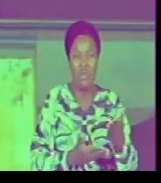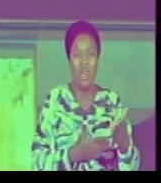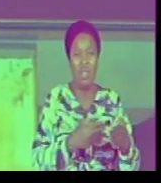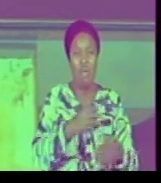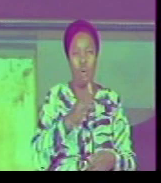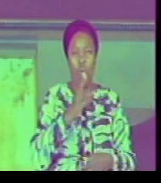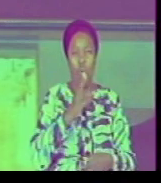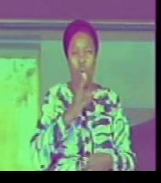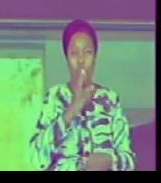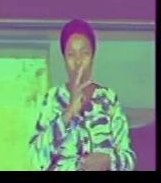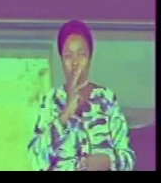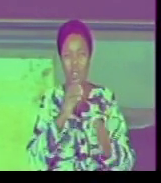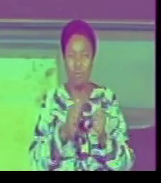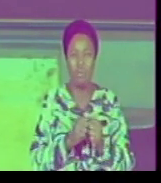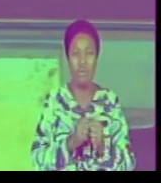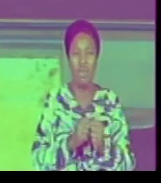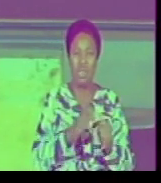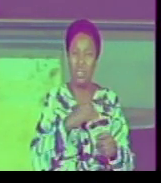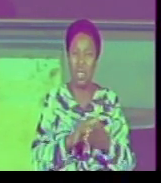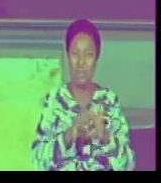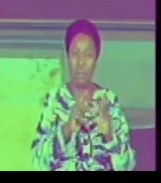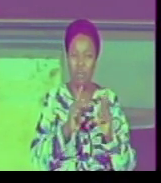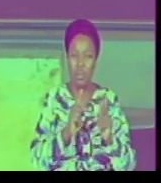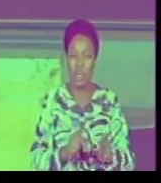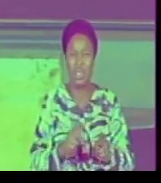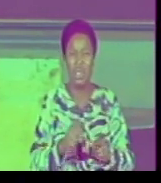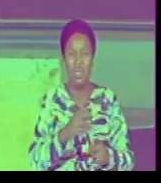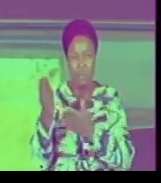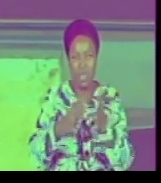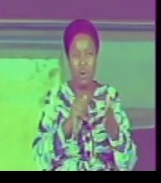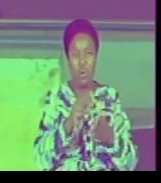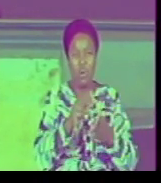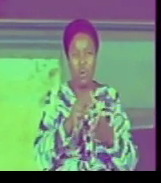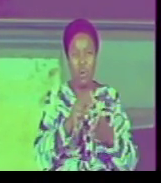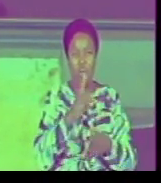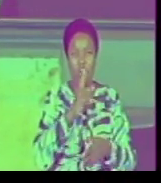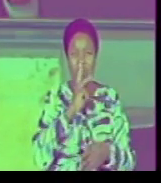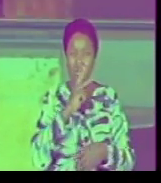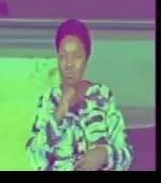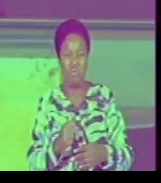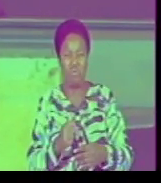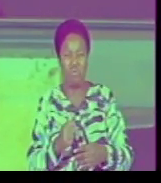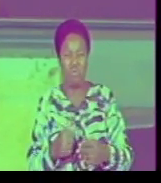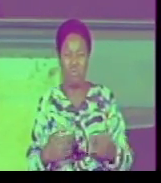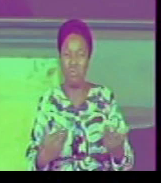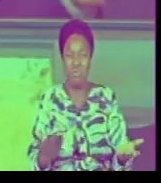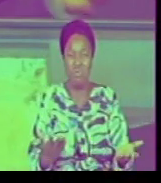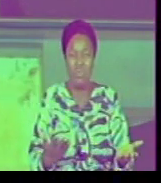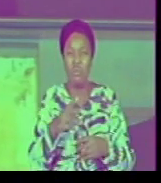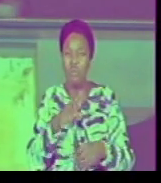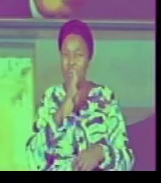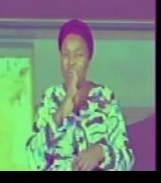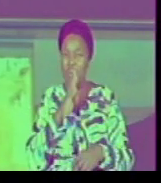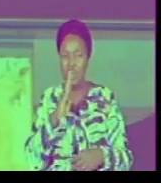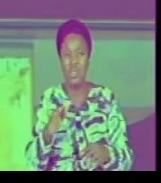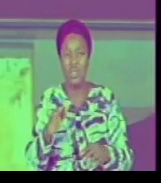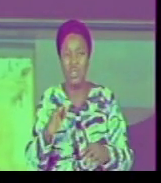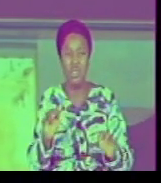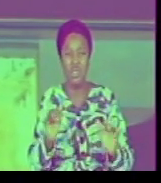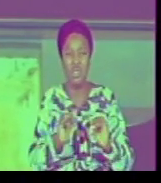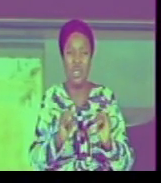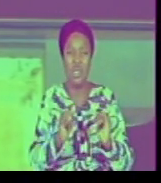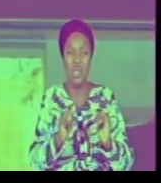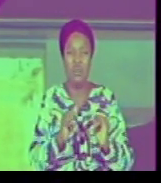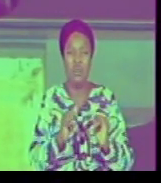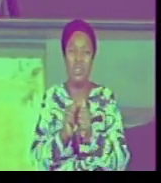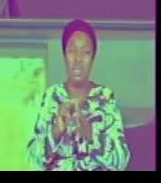person, is not competing with the other one. He serves with the same heart. And even when they meet each other on the